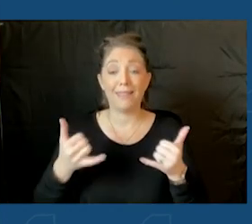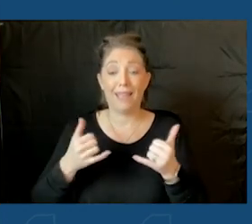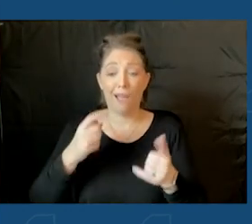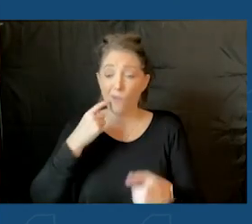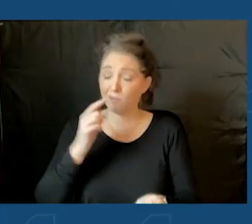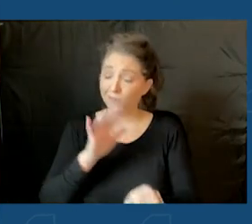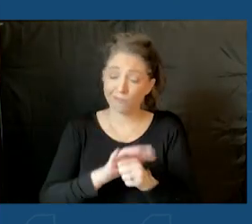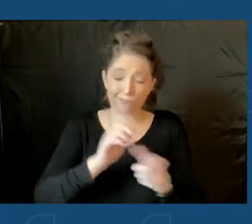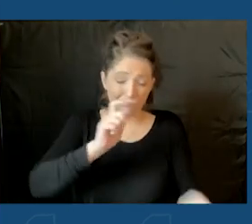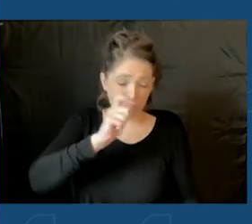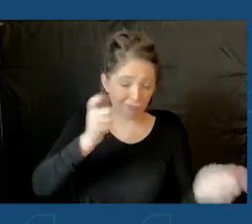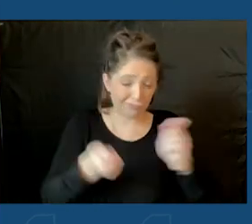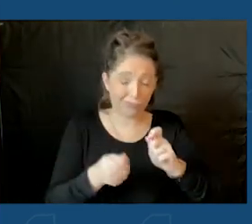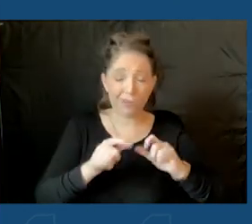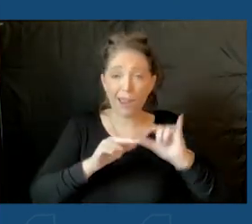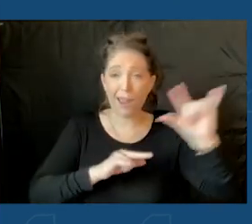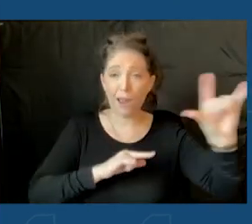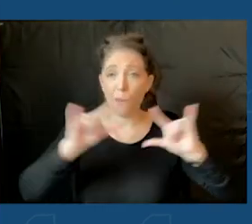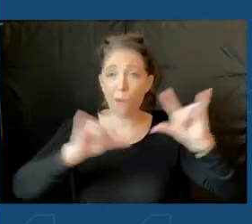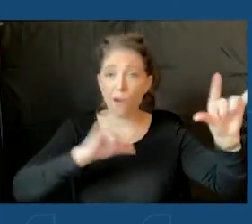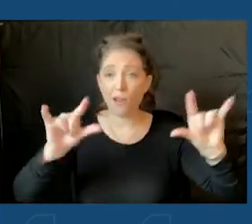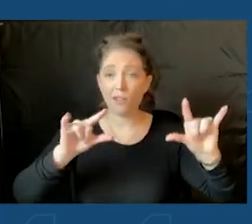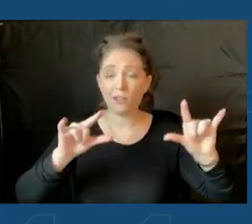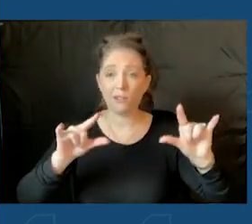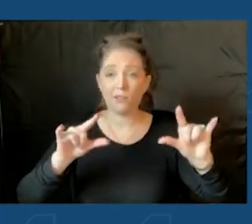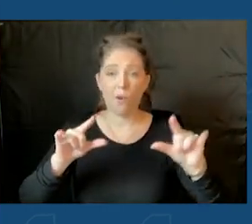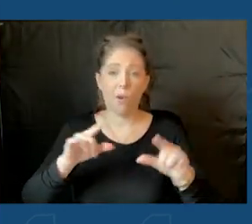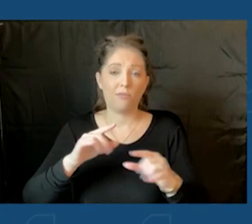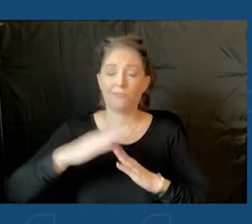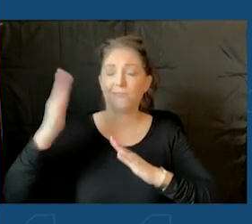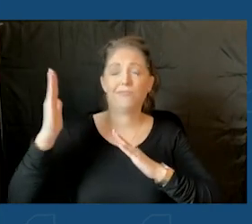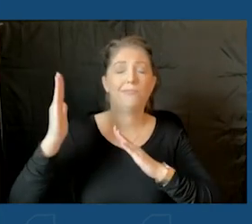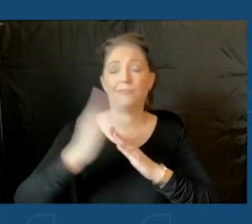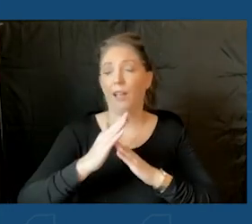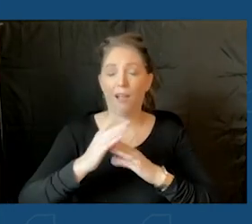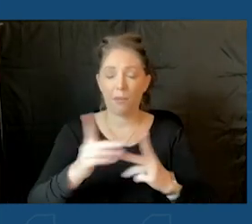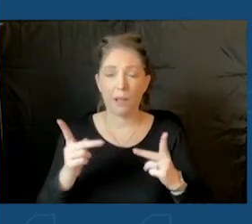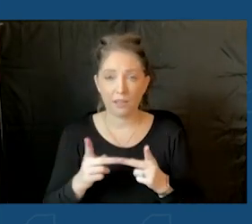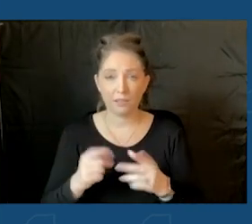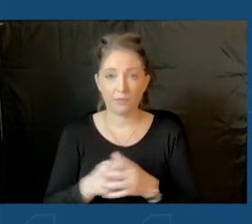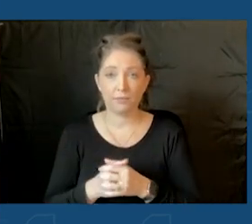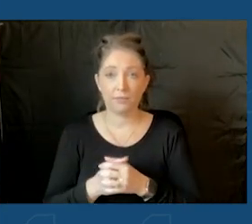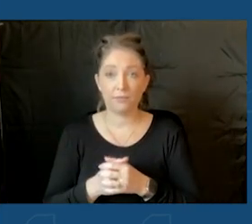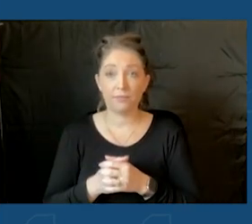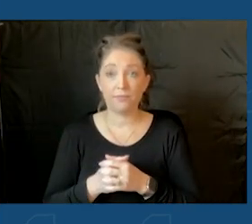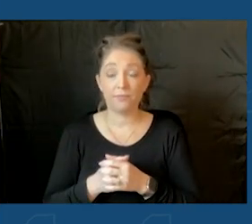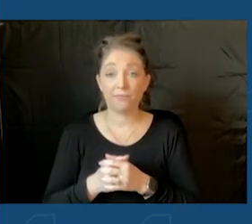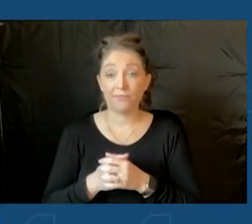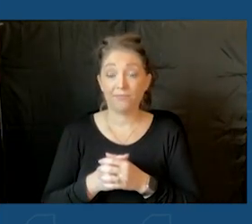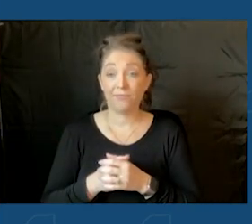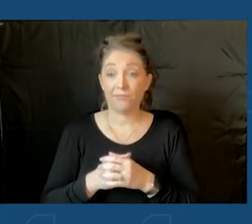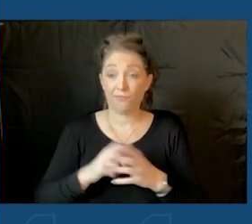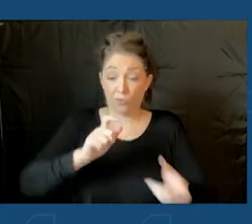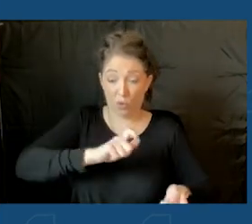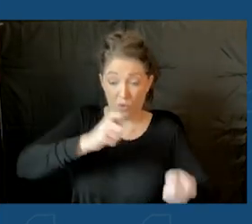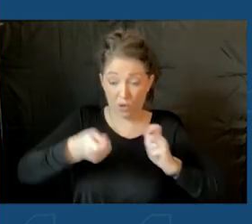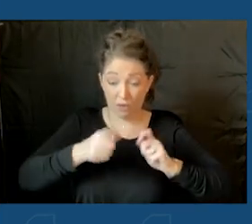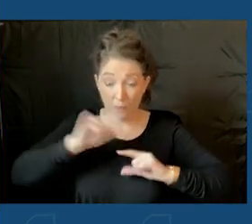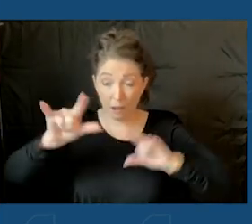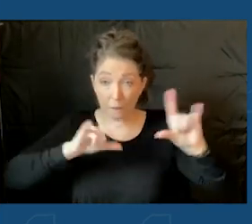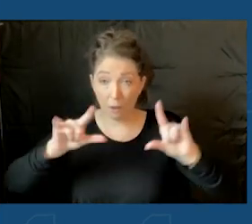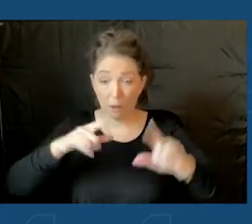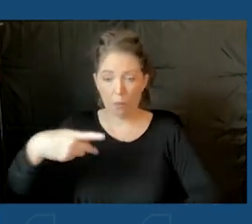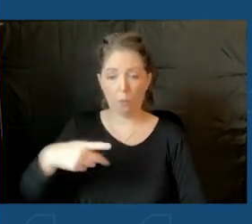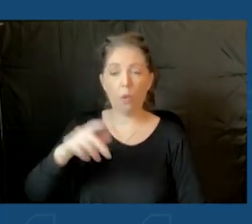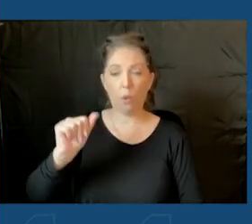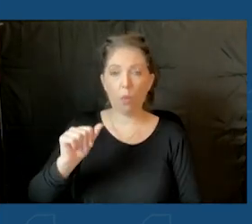airports into world-class gateways. When it comes to transforming airports, the Port Authority is proudly setting the gold